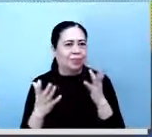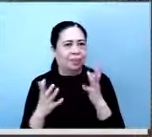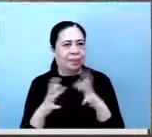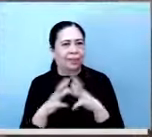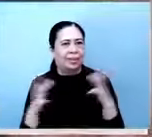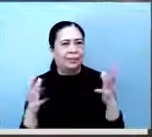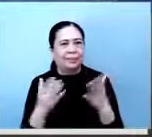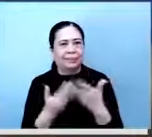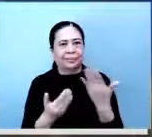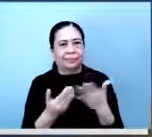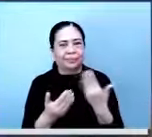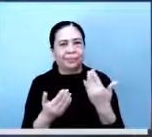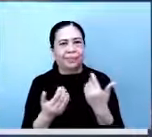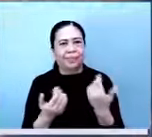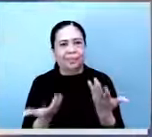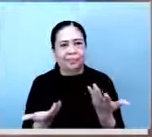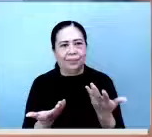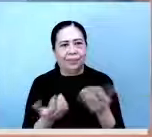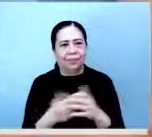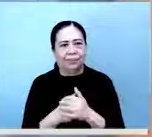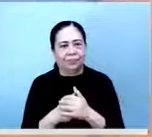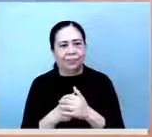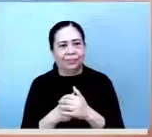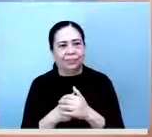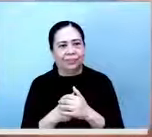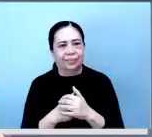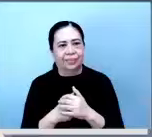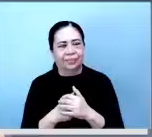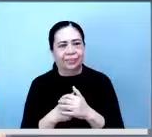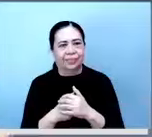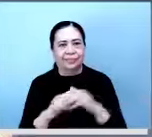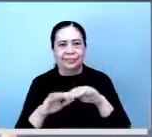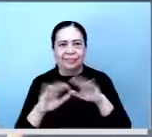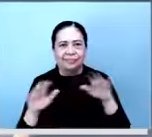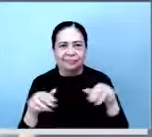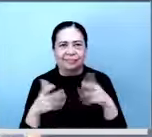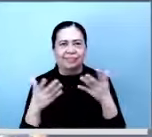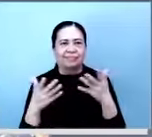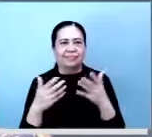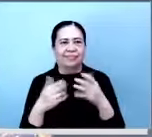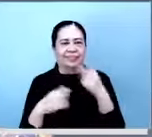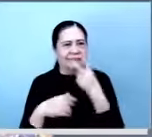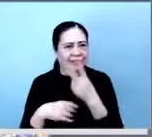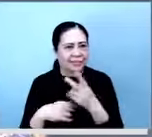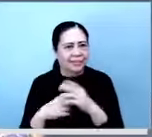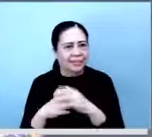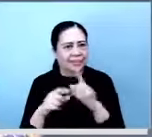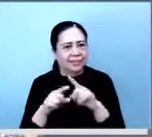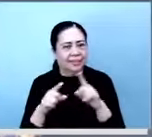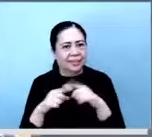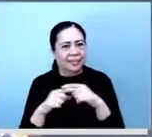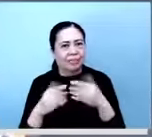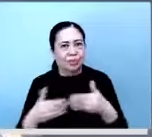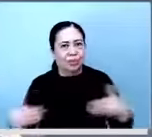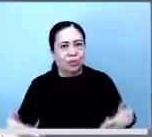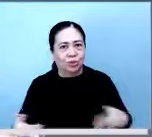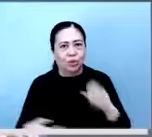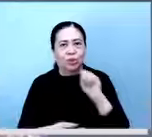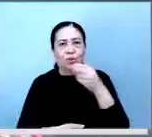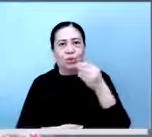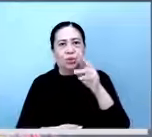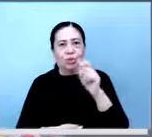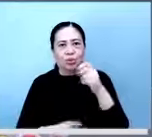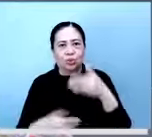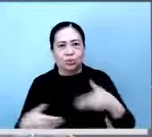easier to change the That's right. Swimsuit. Yung sa swimsuit, no? Yes. And then I see that you also have shorts for boys. Like yes. this kasi I have